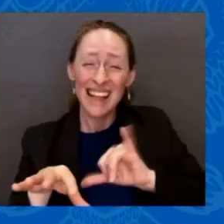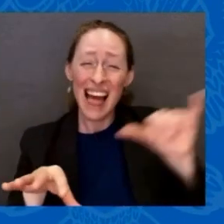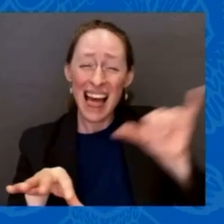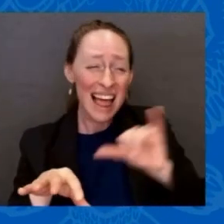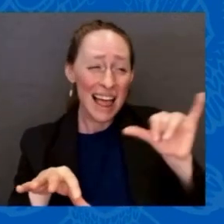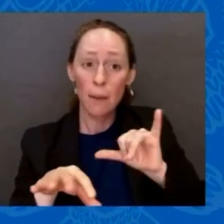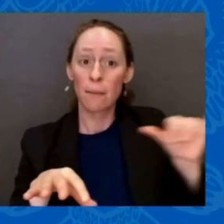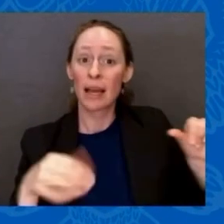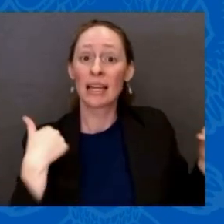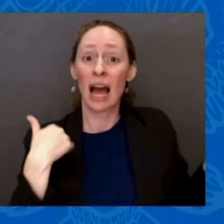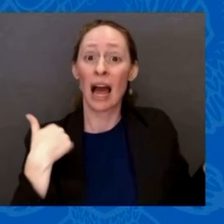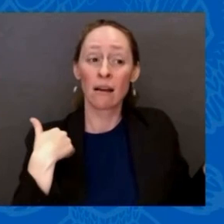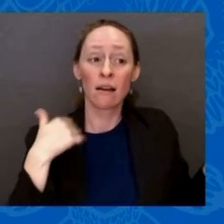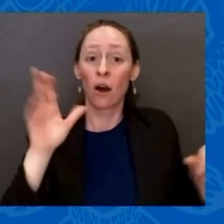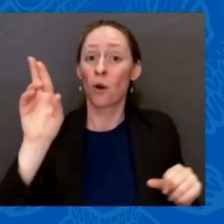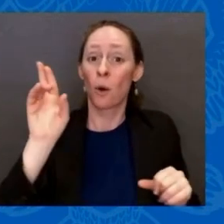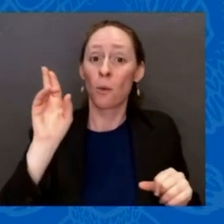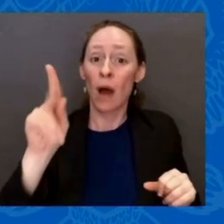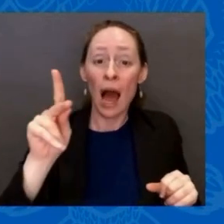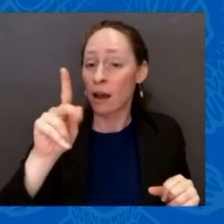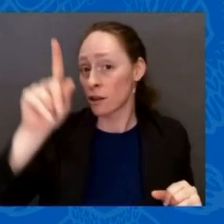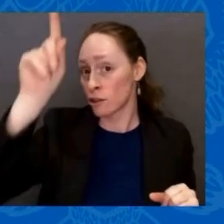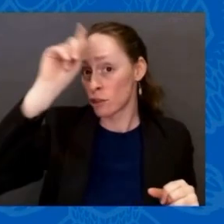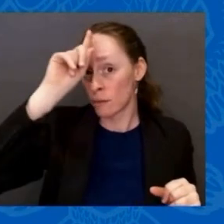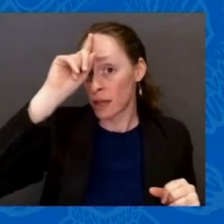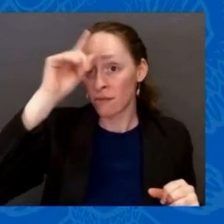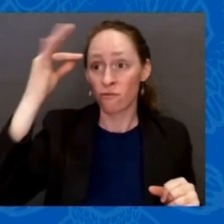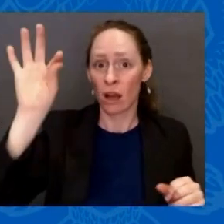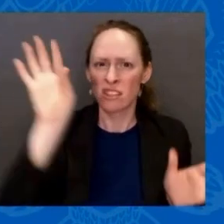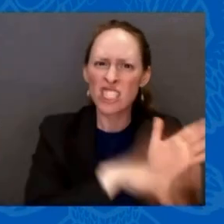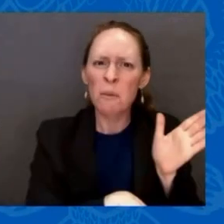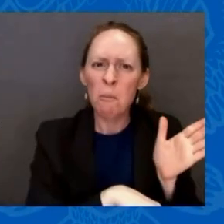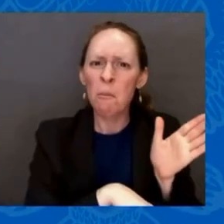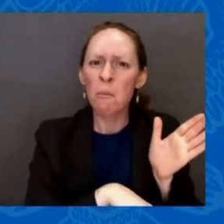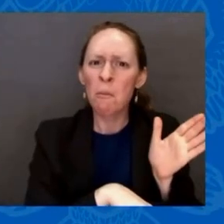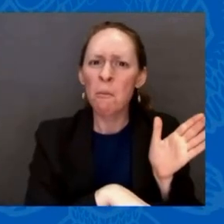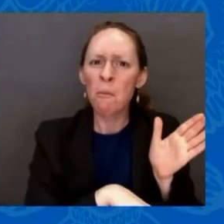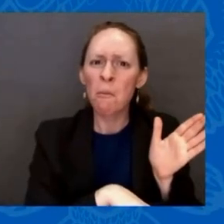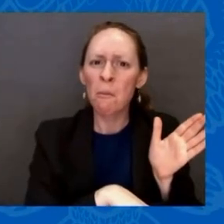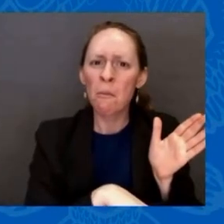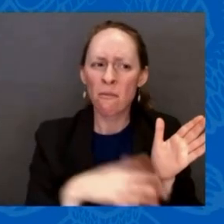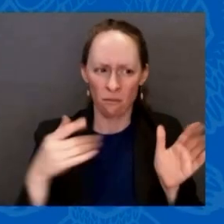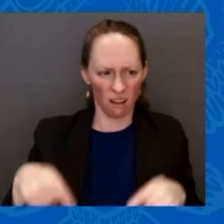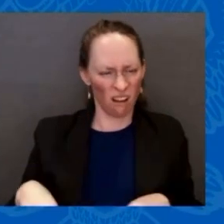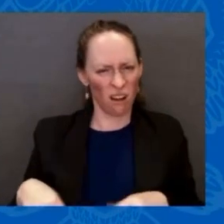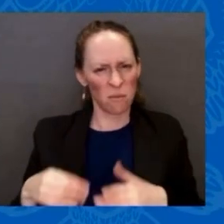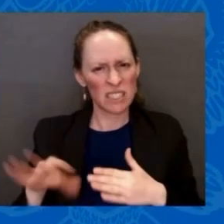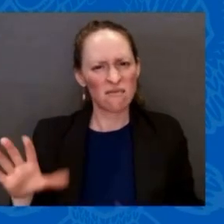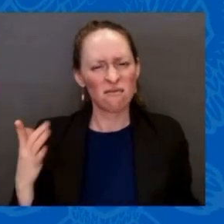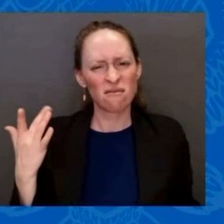name, for real. Now seniors on Medicare are paying as much as